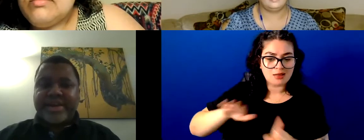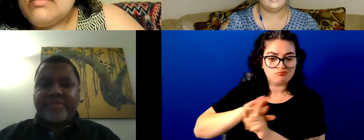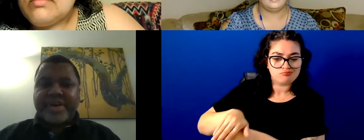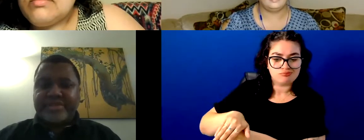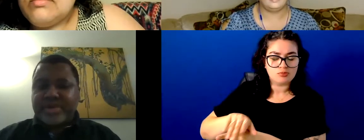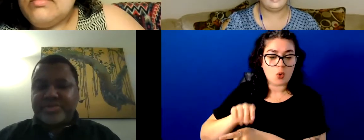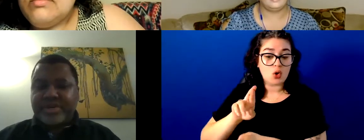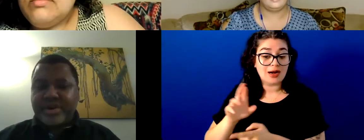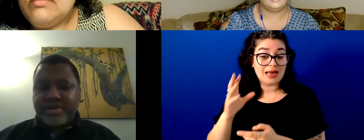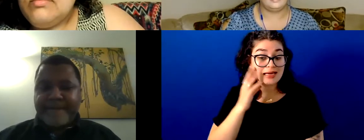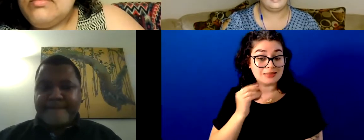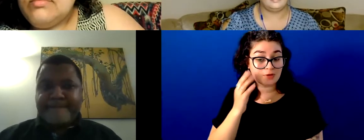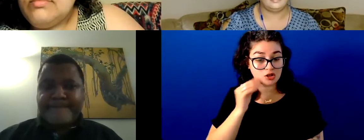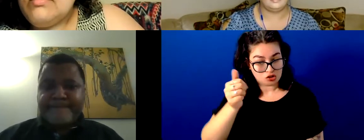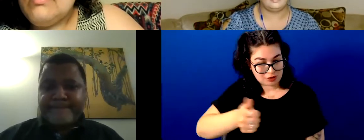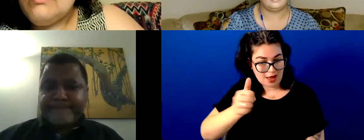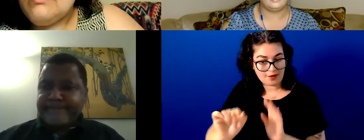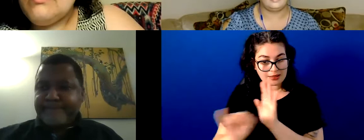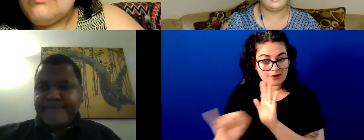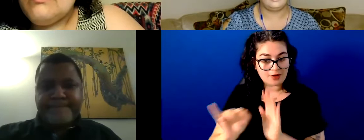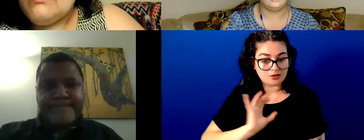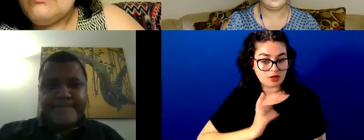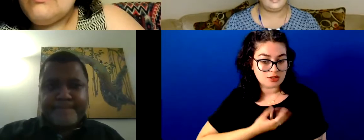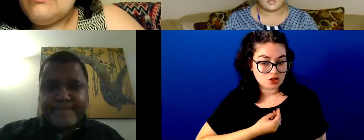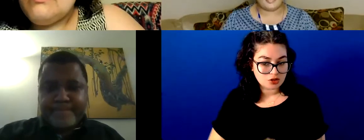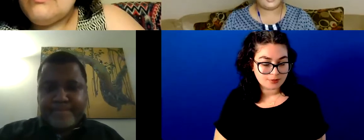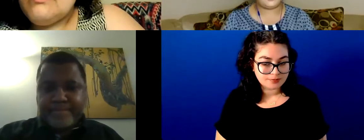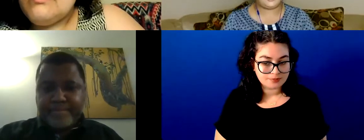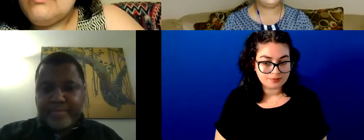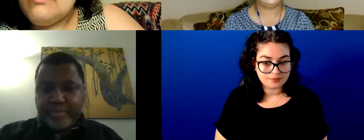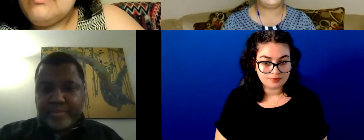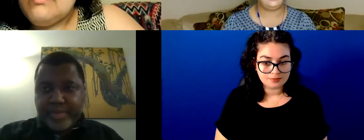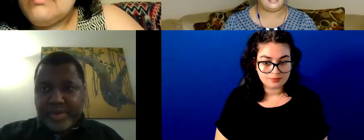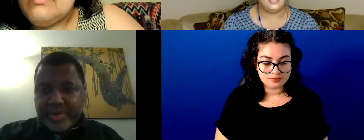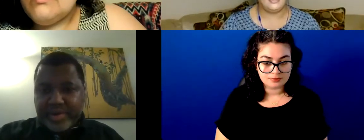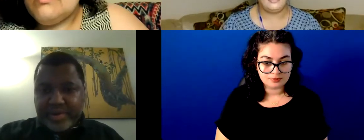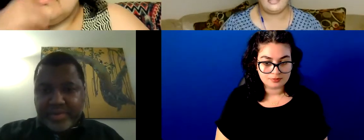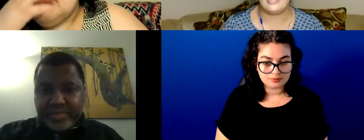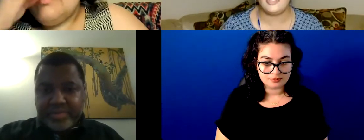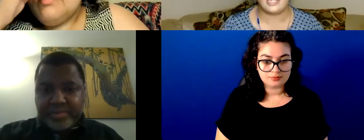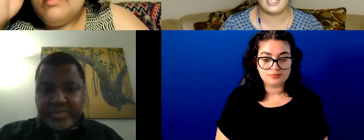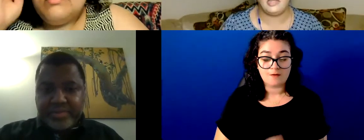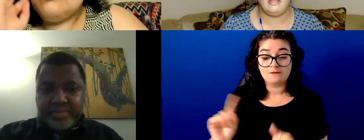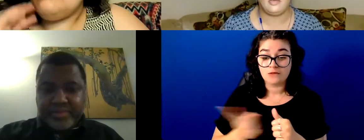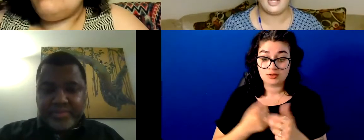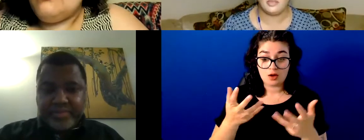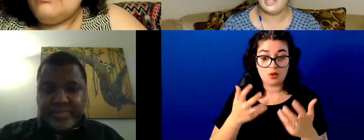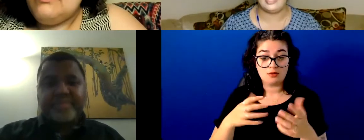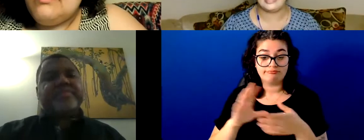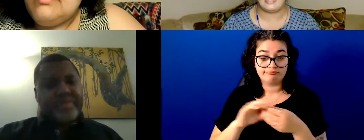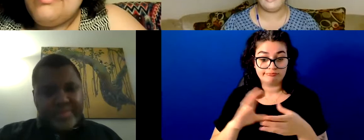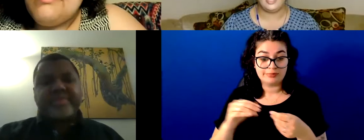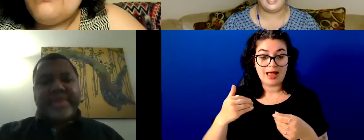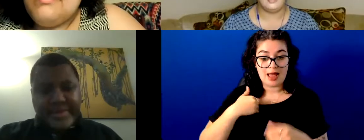that identifies as transgender? Well, first we have to state that there is a patriarchy within the queer community